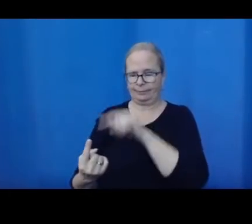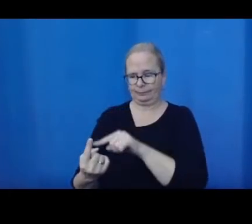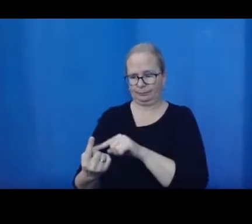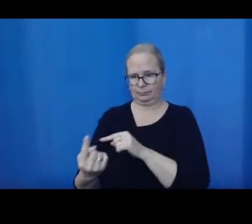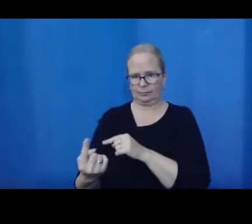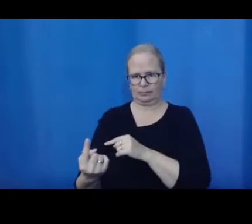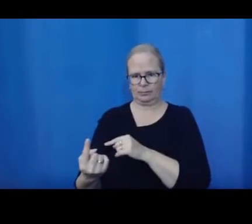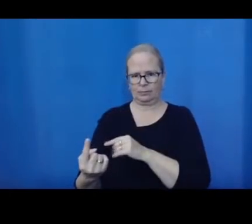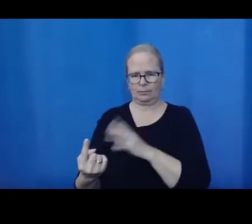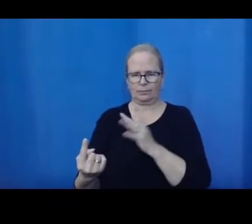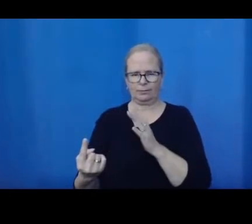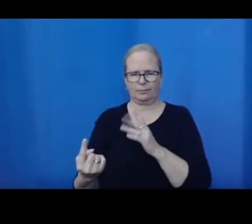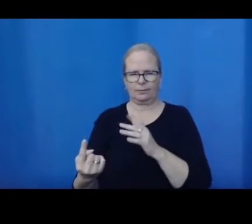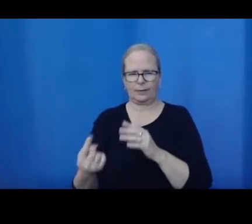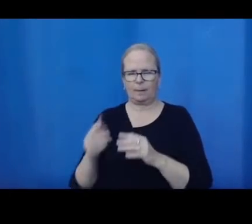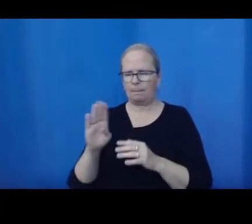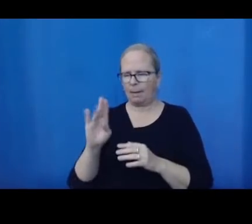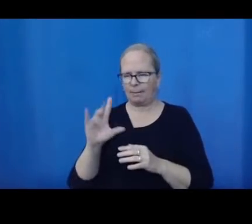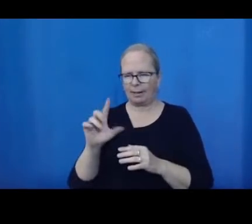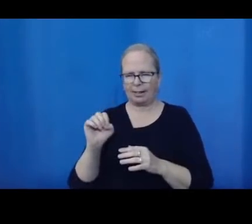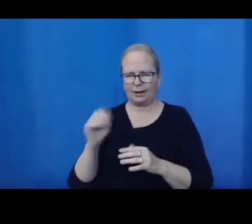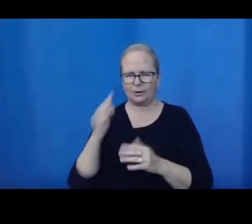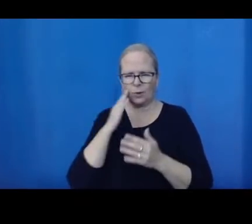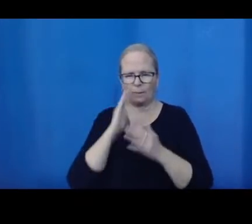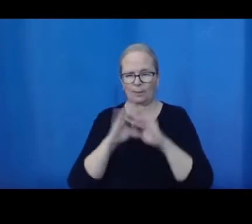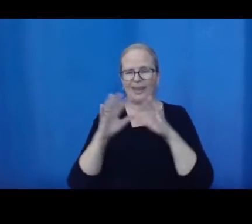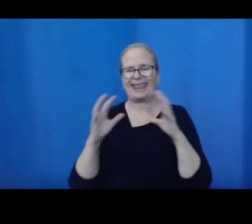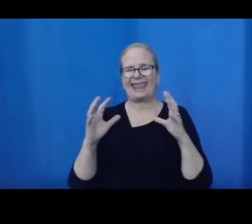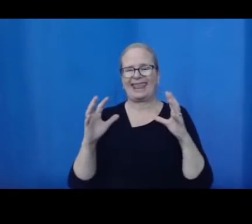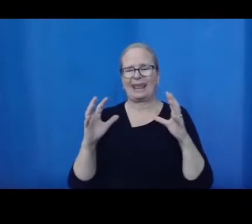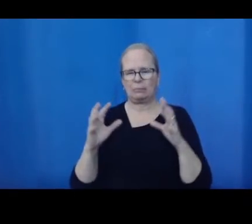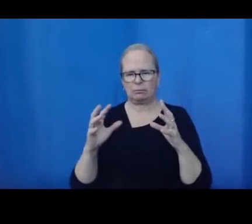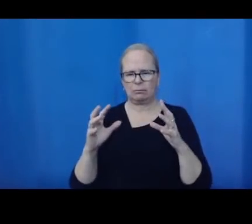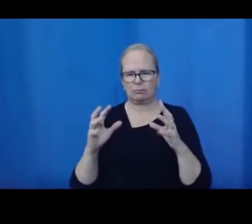reliance sometimes on the folks that you share space with.